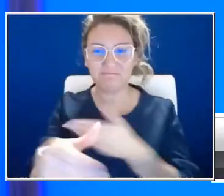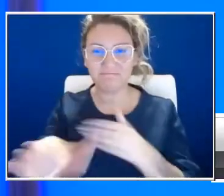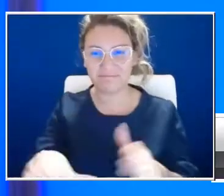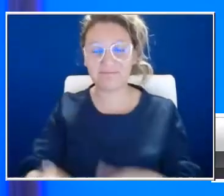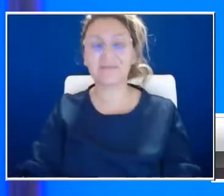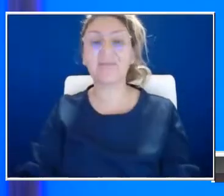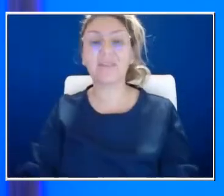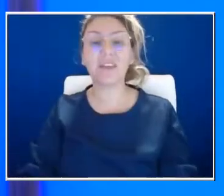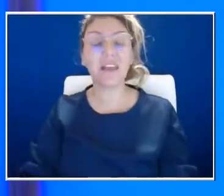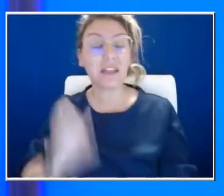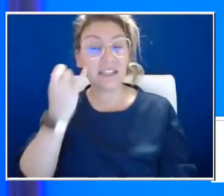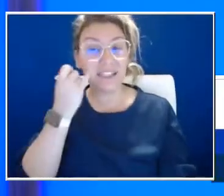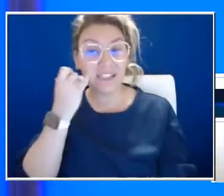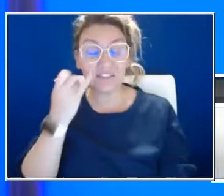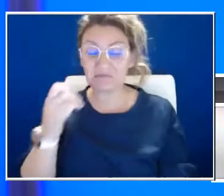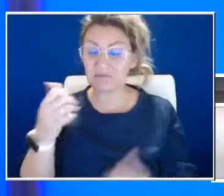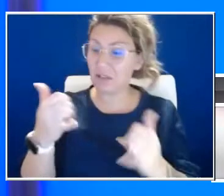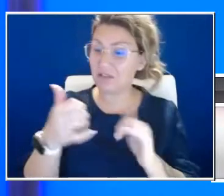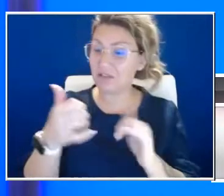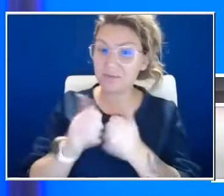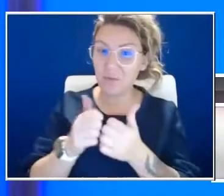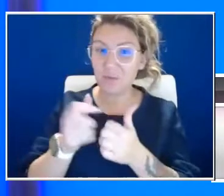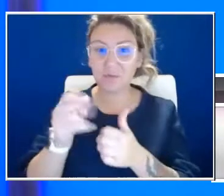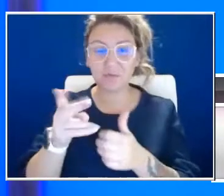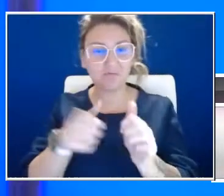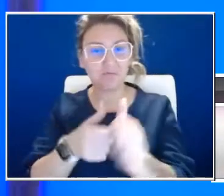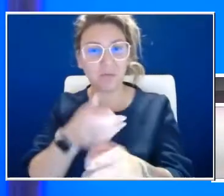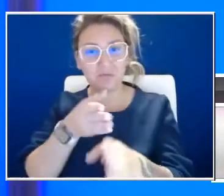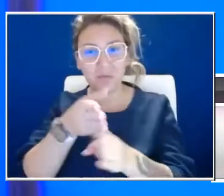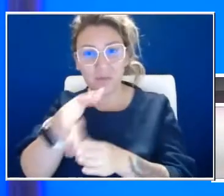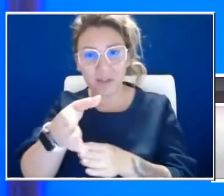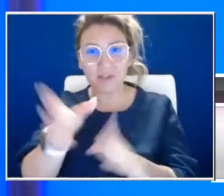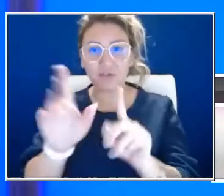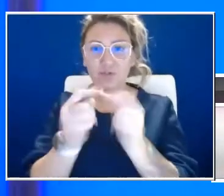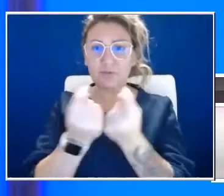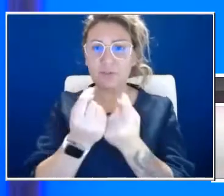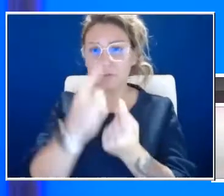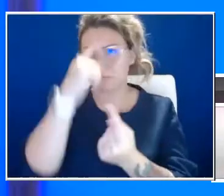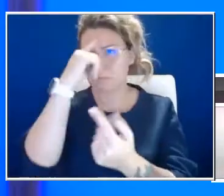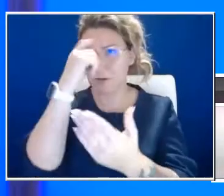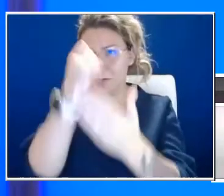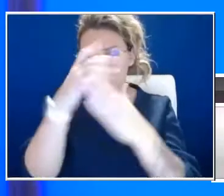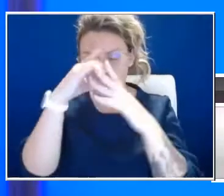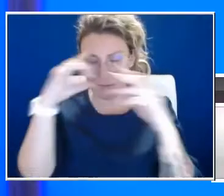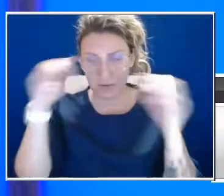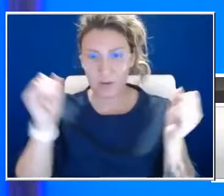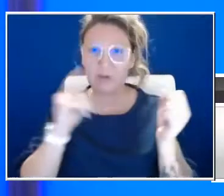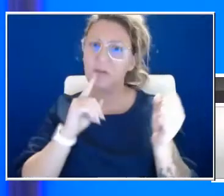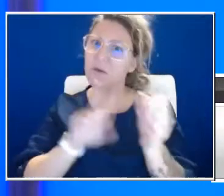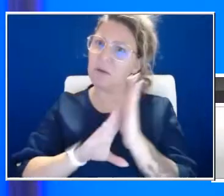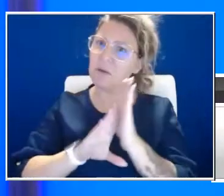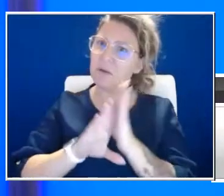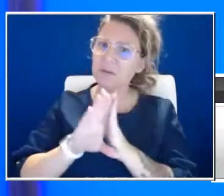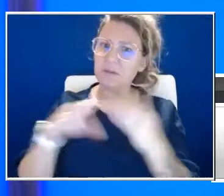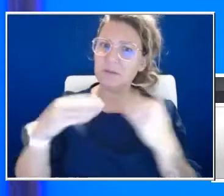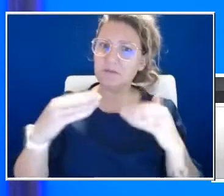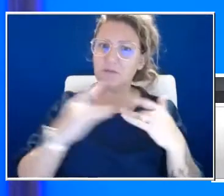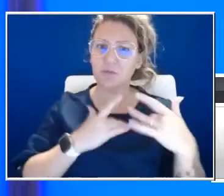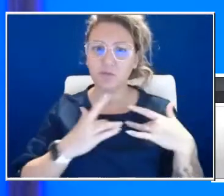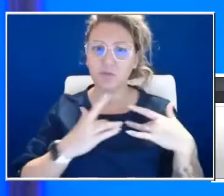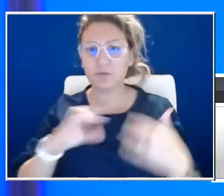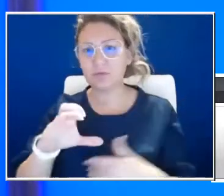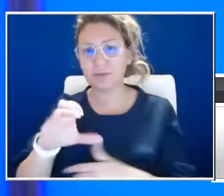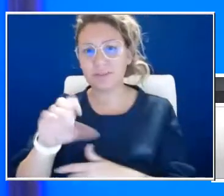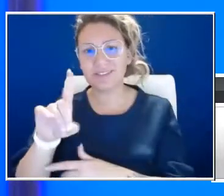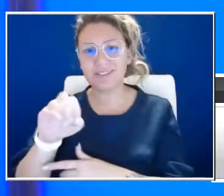play sports or you follow professional teams, you know that concussions continue to be a growing concern. The CDC reports blows to the head